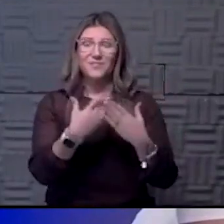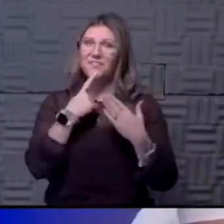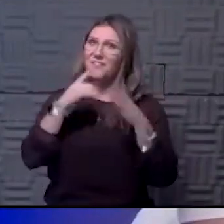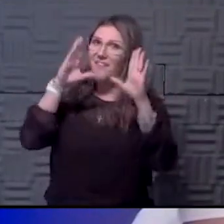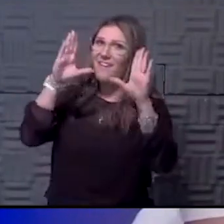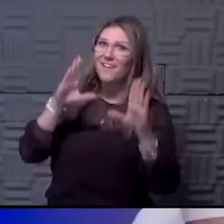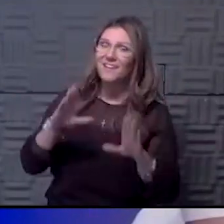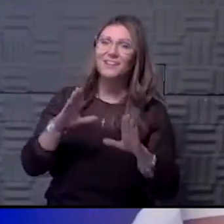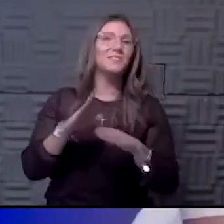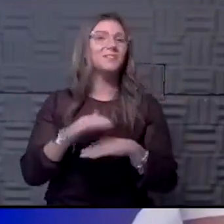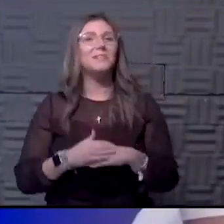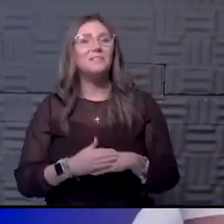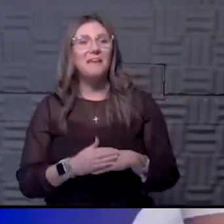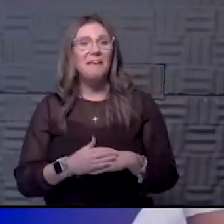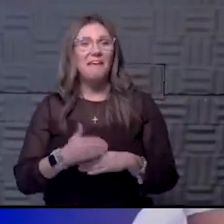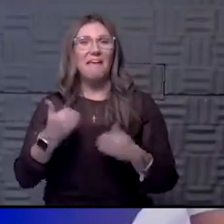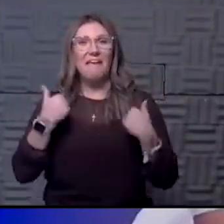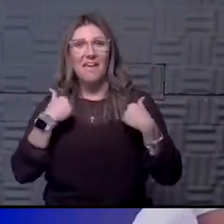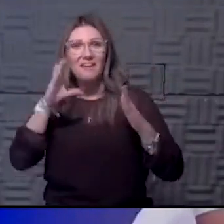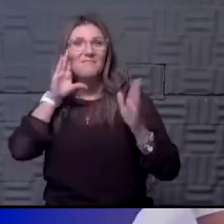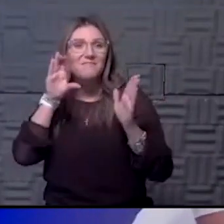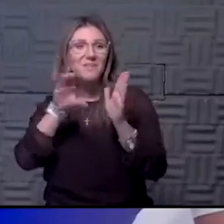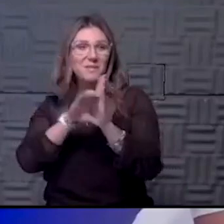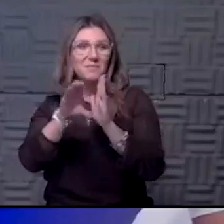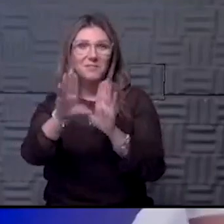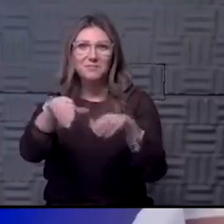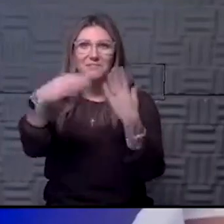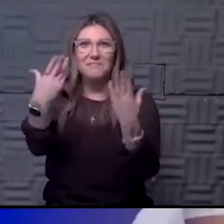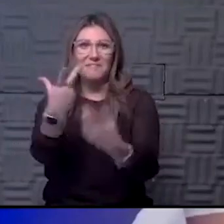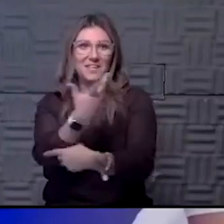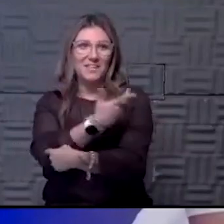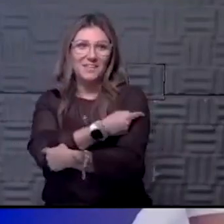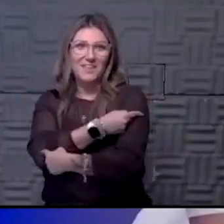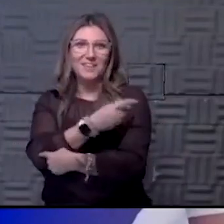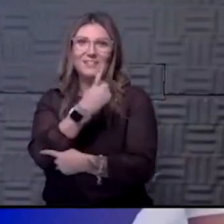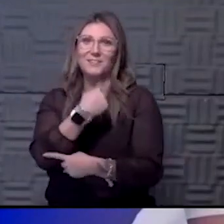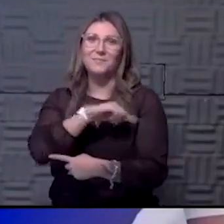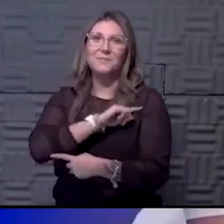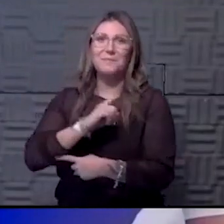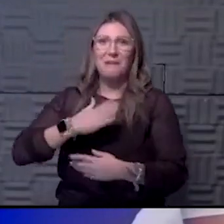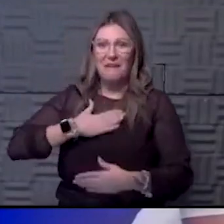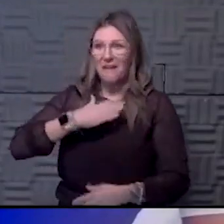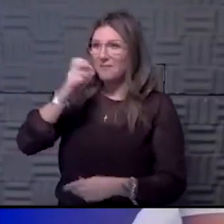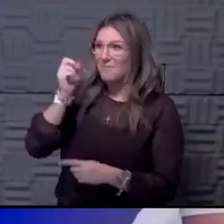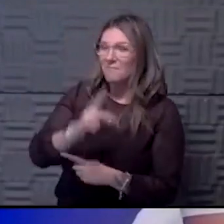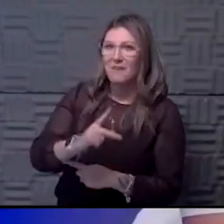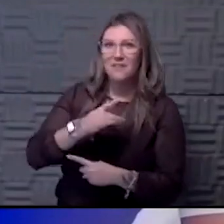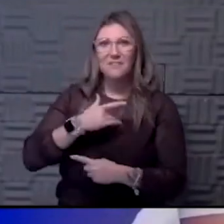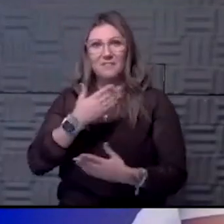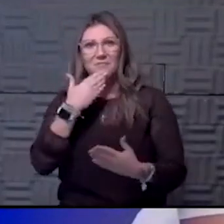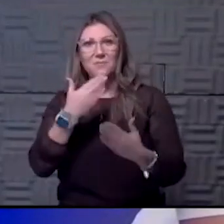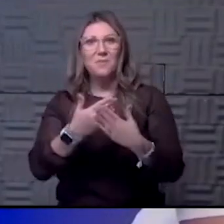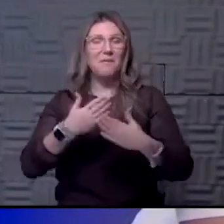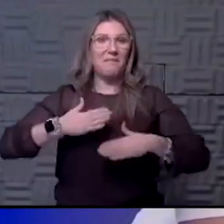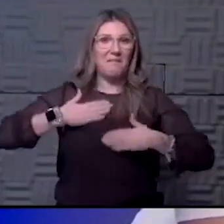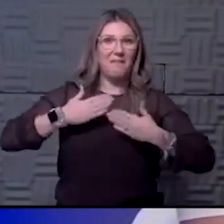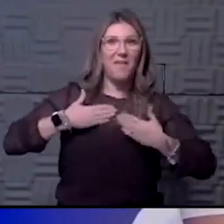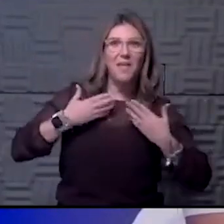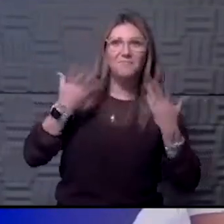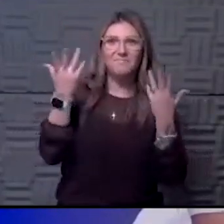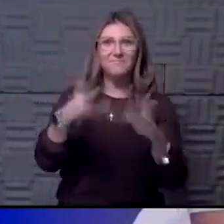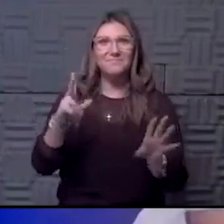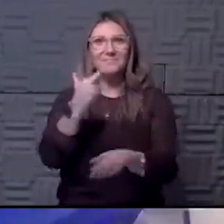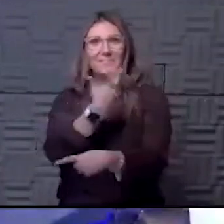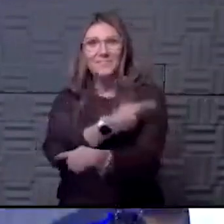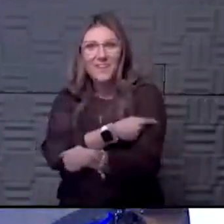Doing good. All right. Well, we have the shot there with Adam Meyer giving that vaccination, and we're delighted you're back and feeling well. He's happy. He's been